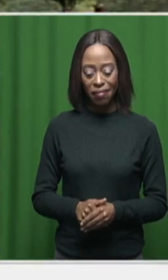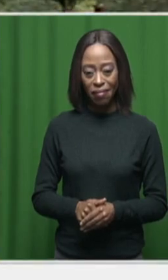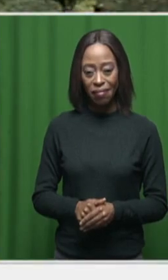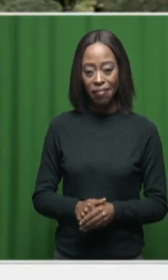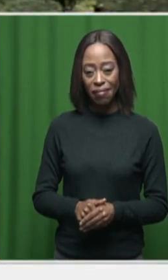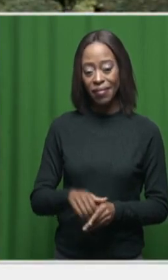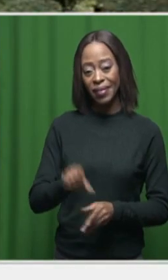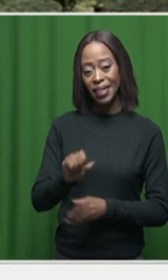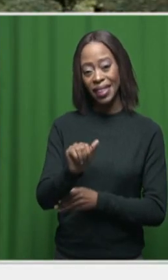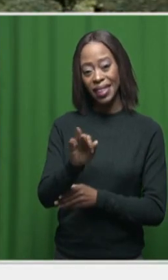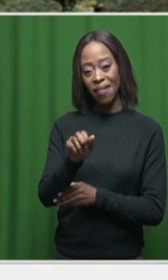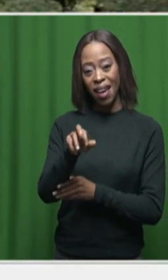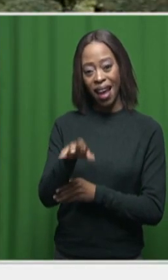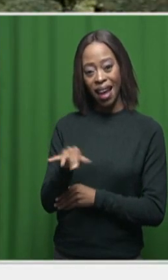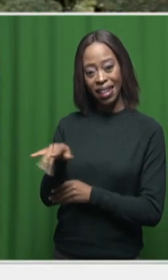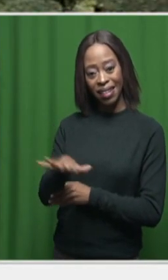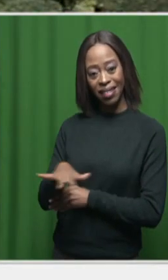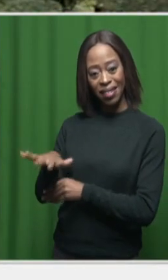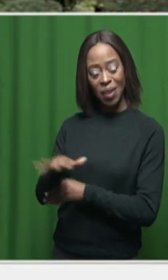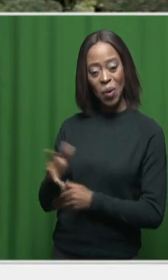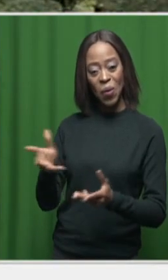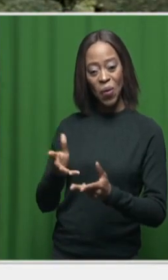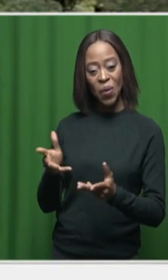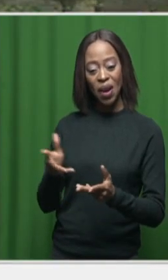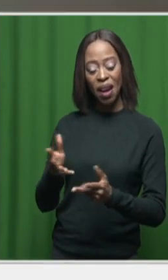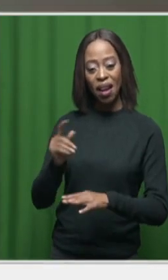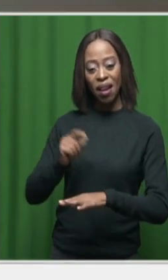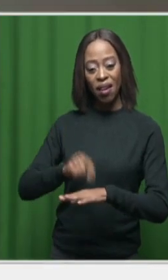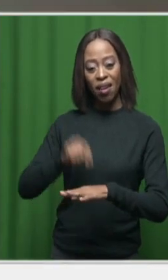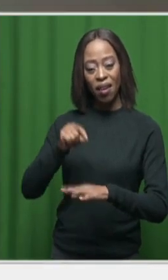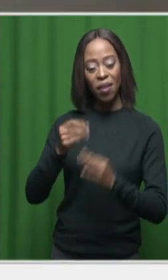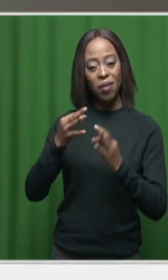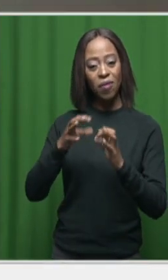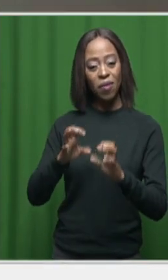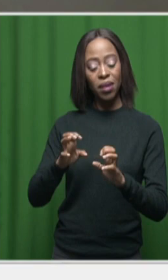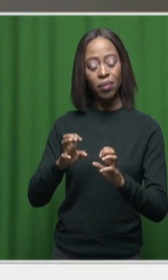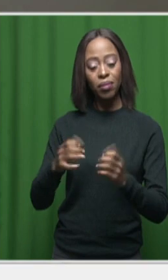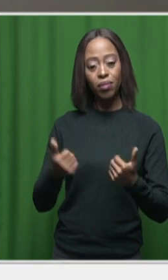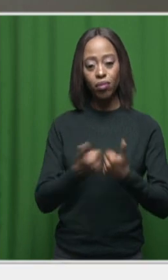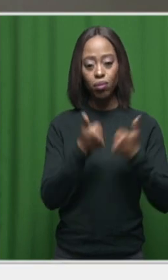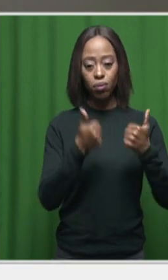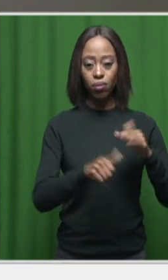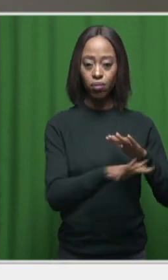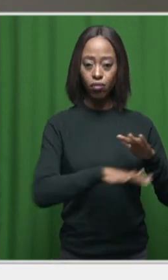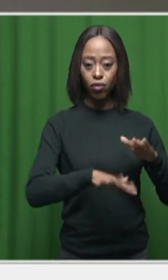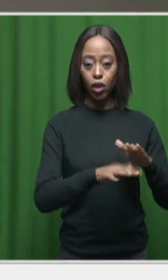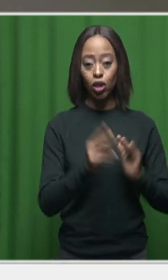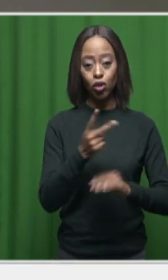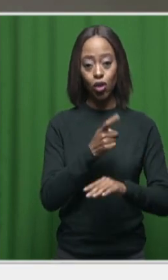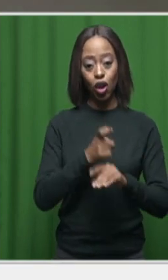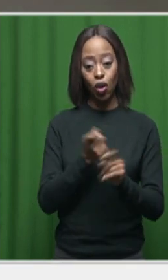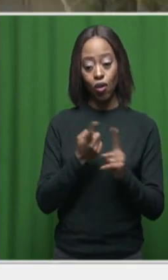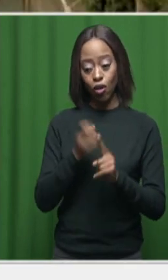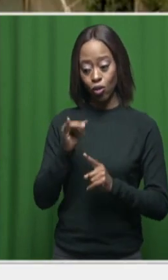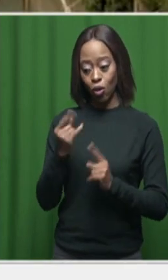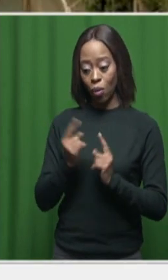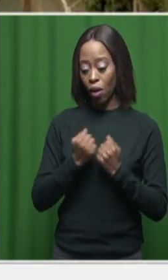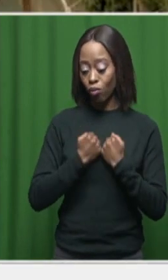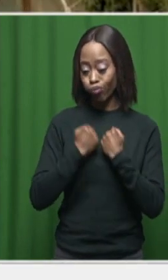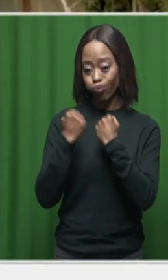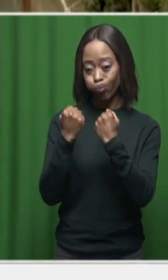Safari Plains is allocated in a malaria-free Big 5 game reserve just 2-hour drive from